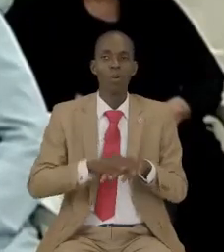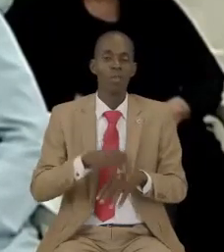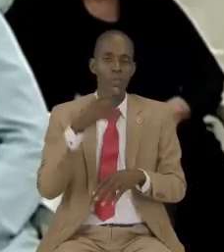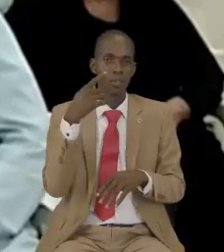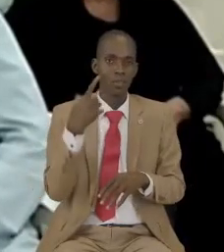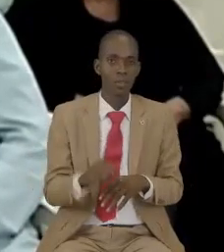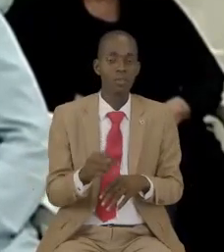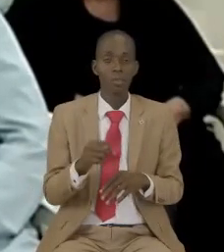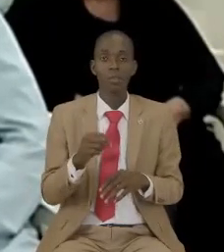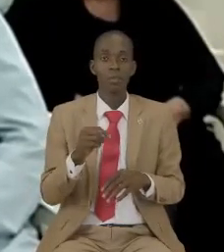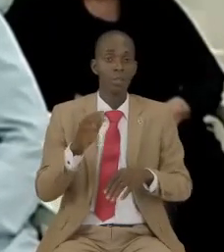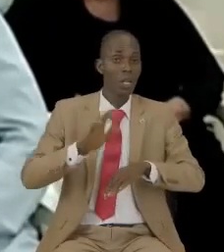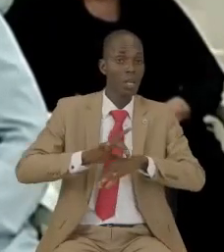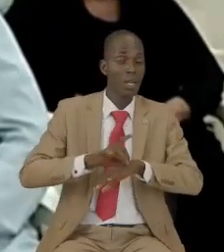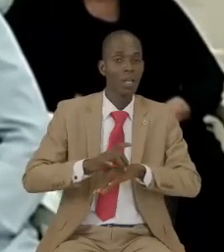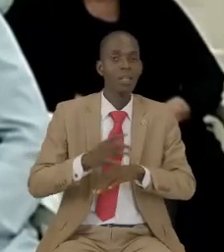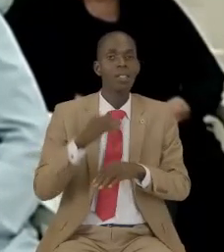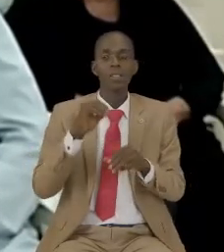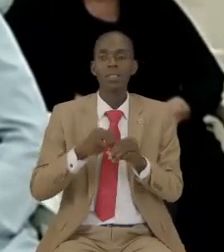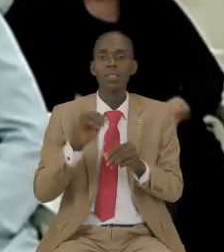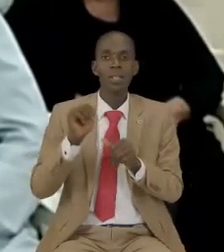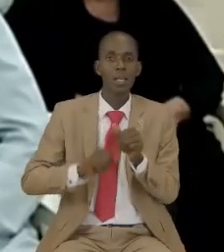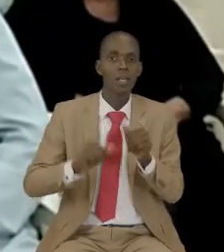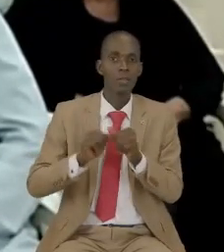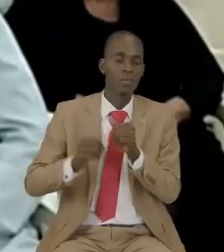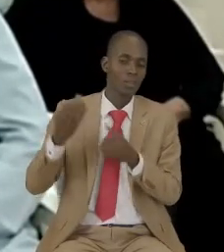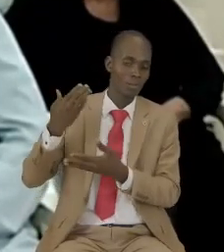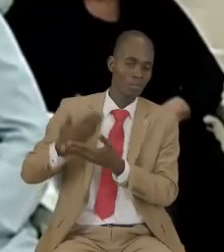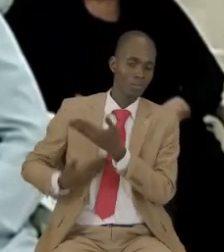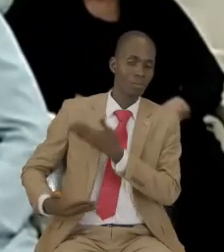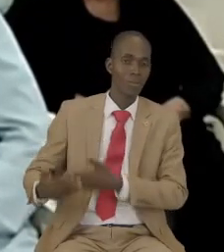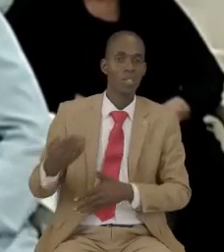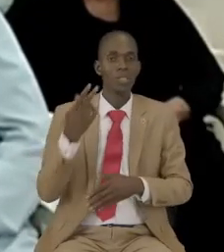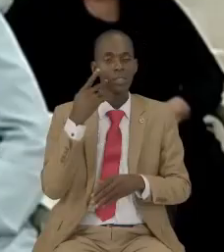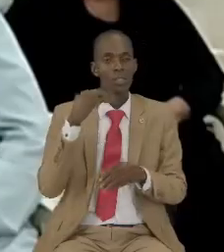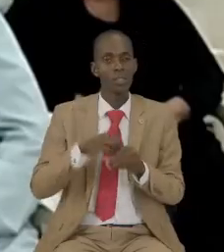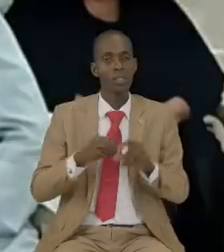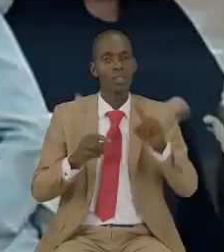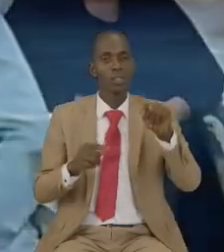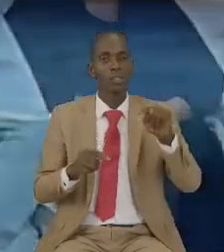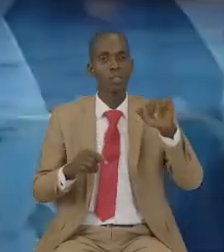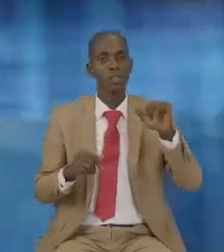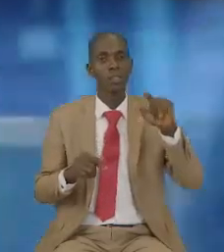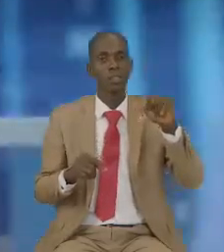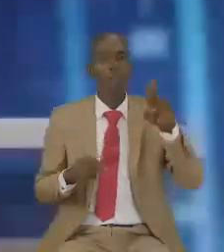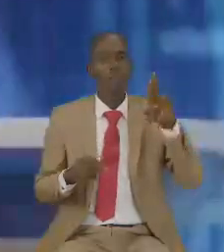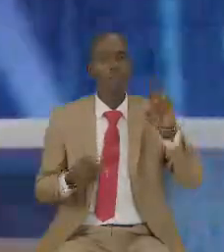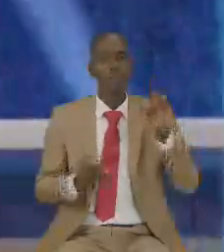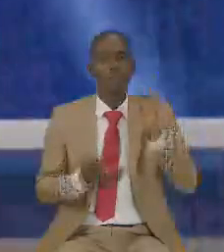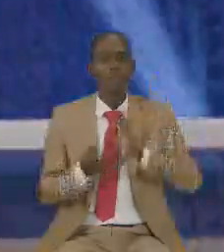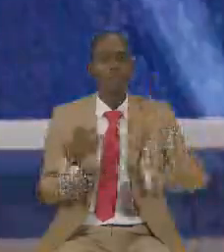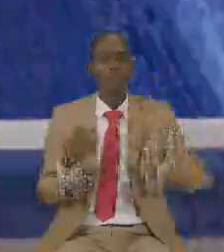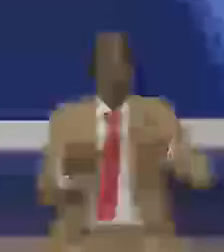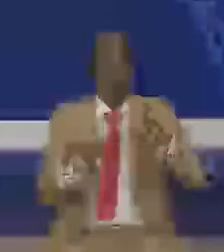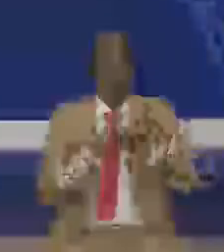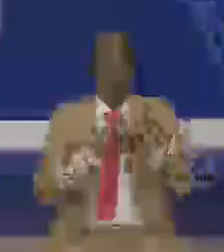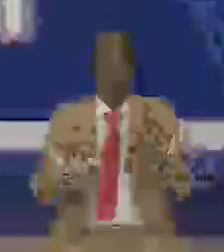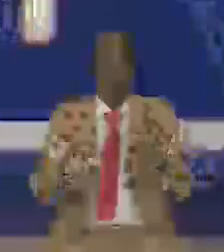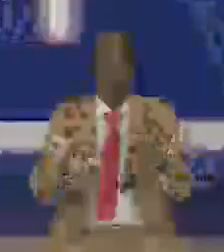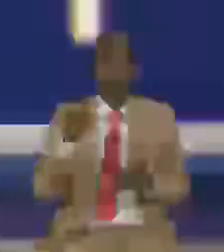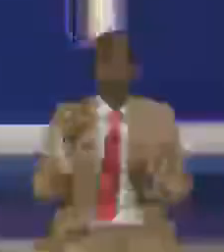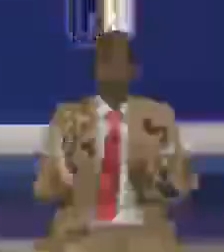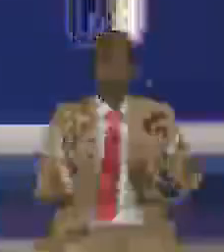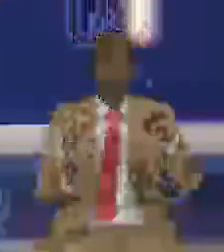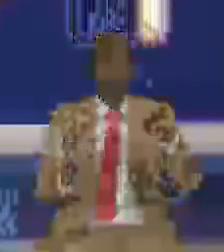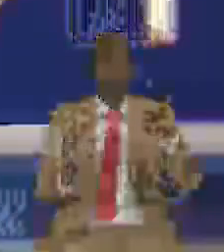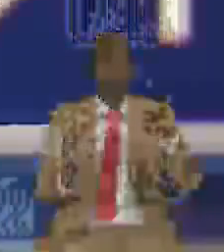of the earth in every generation. In Titus chapter 2, we're looking at verse 11. In